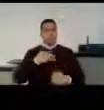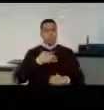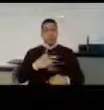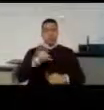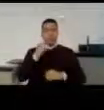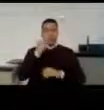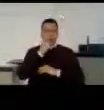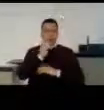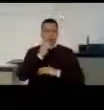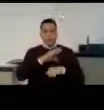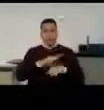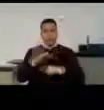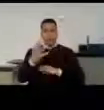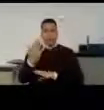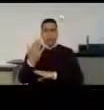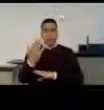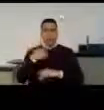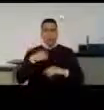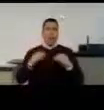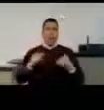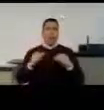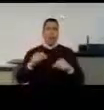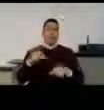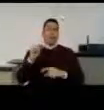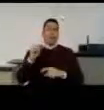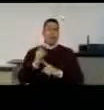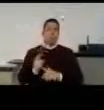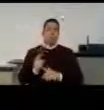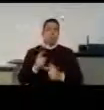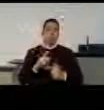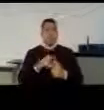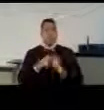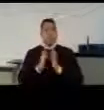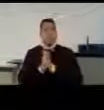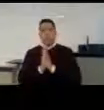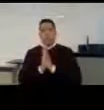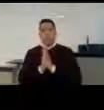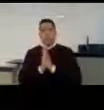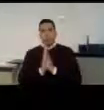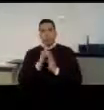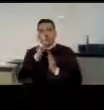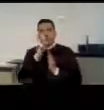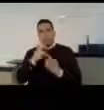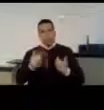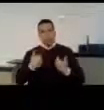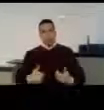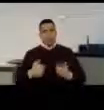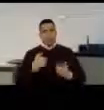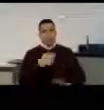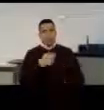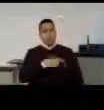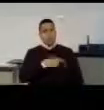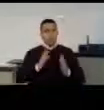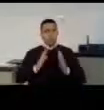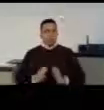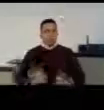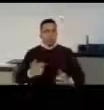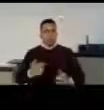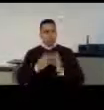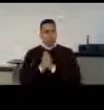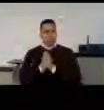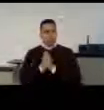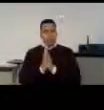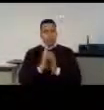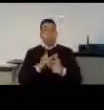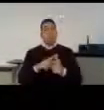I wake up, I exercise 20 minutes, and I pray, because I'm a religious person, so I